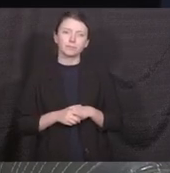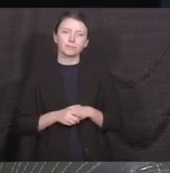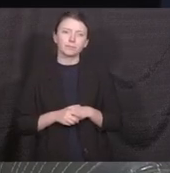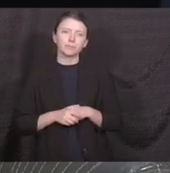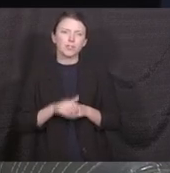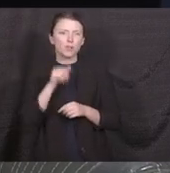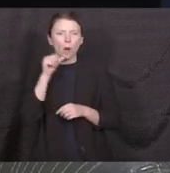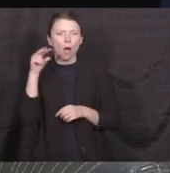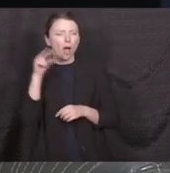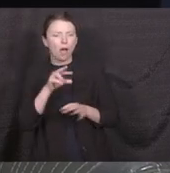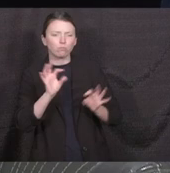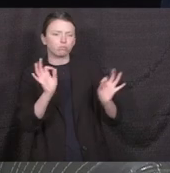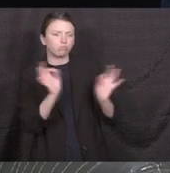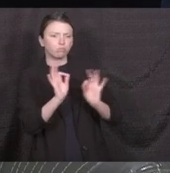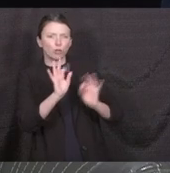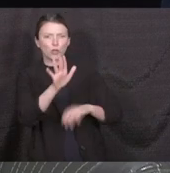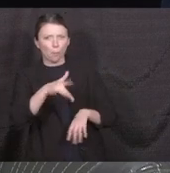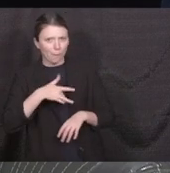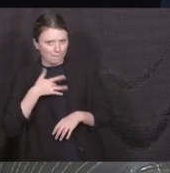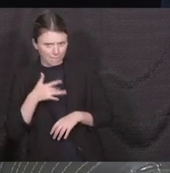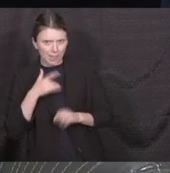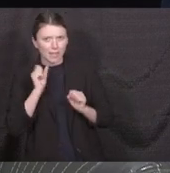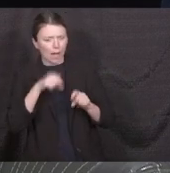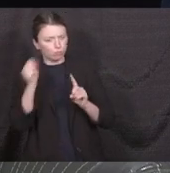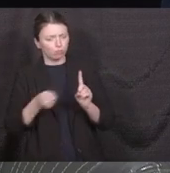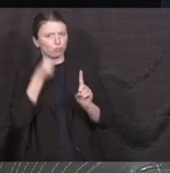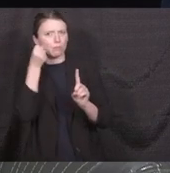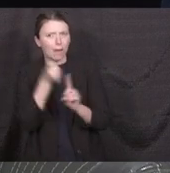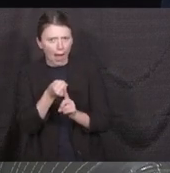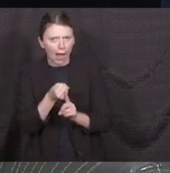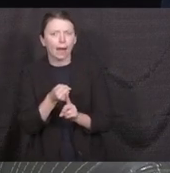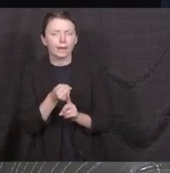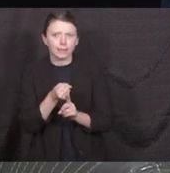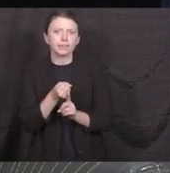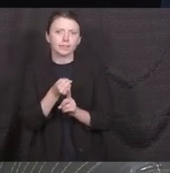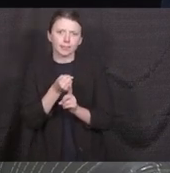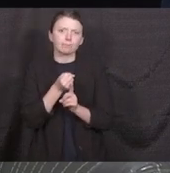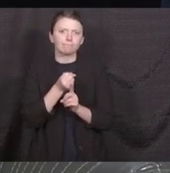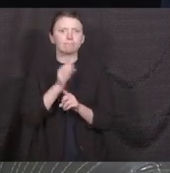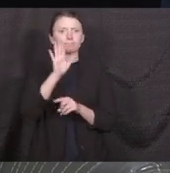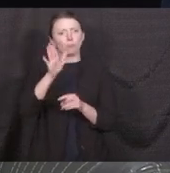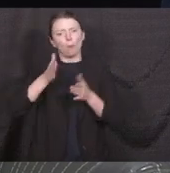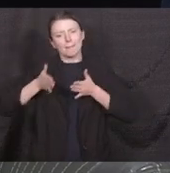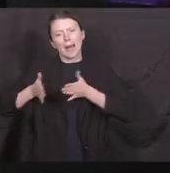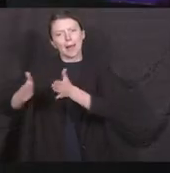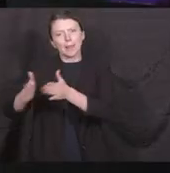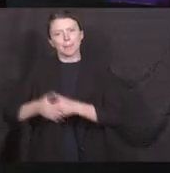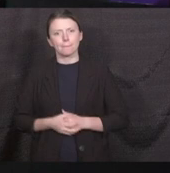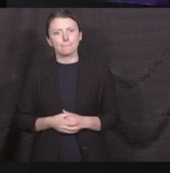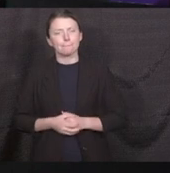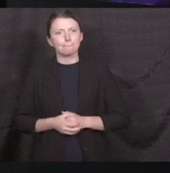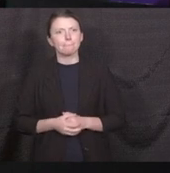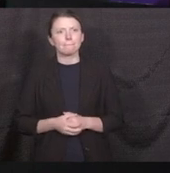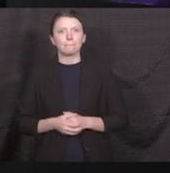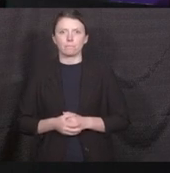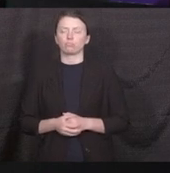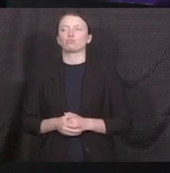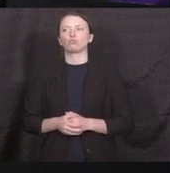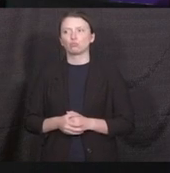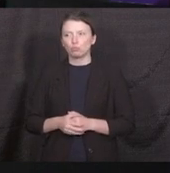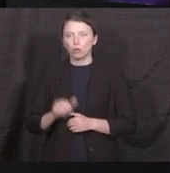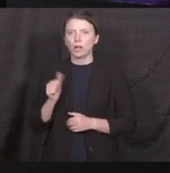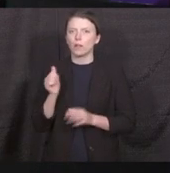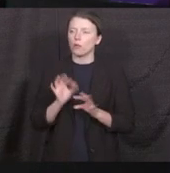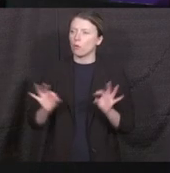that your feelings about that can have an impact on what your path will be. Another really, really excellent